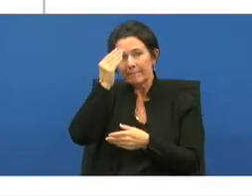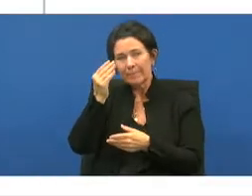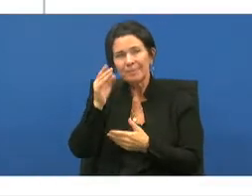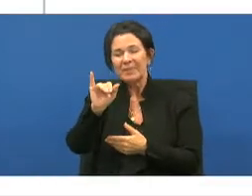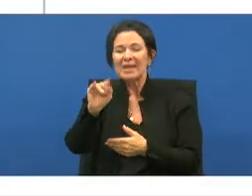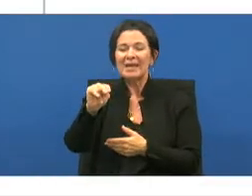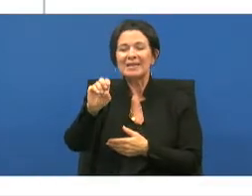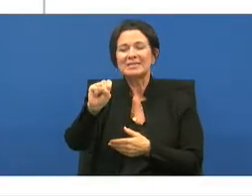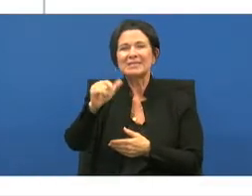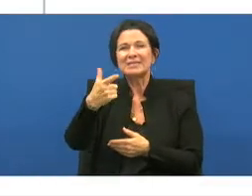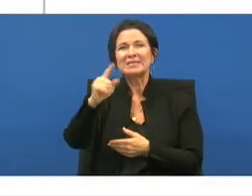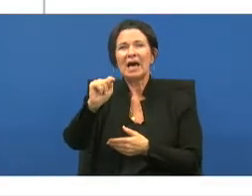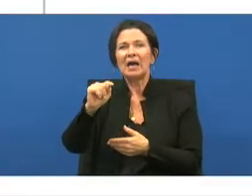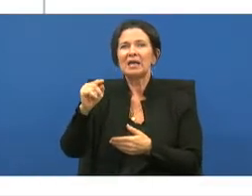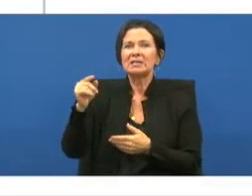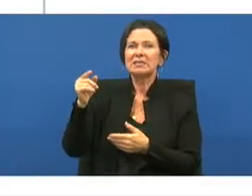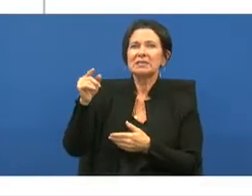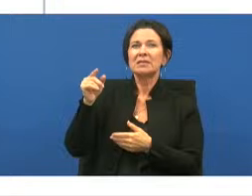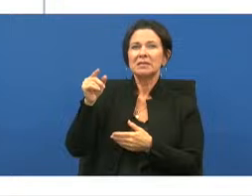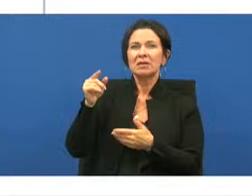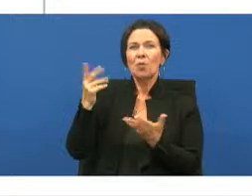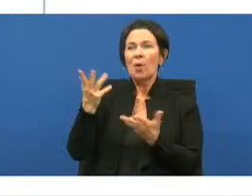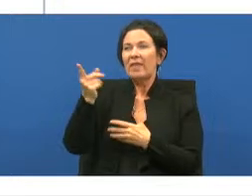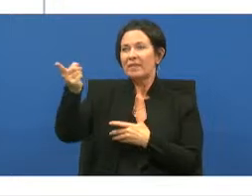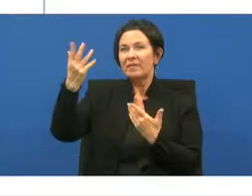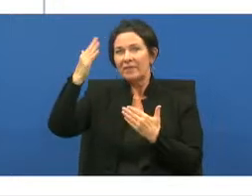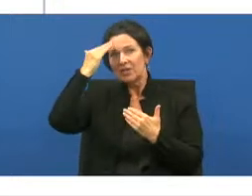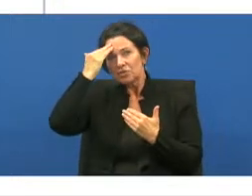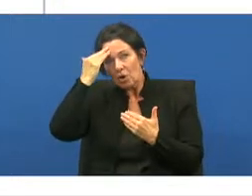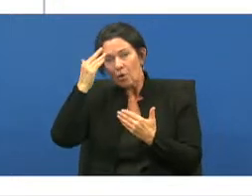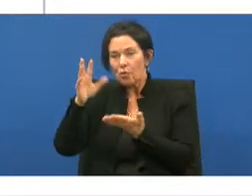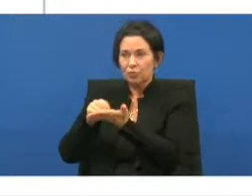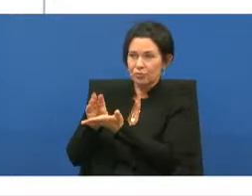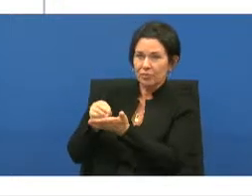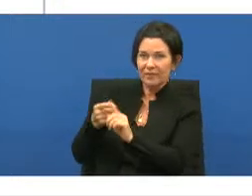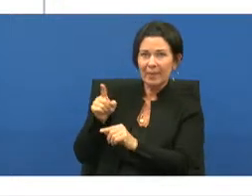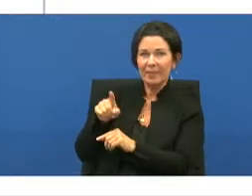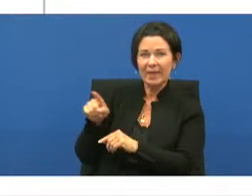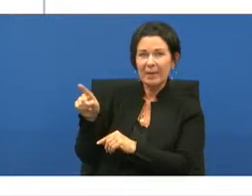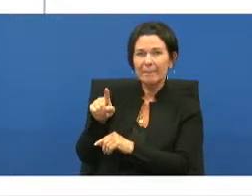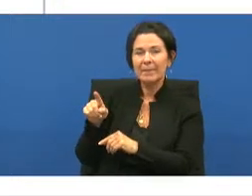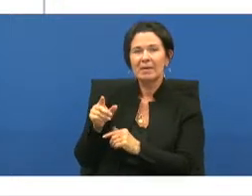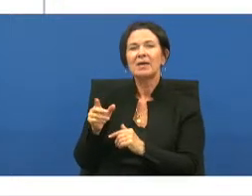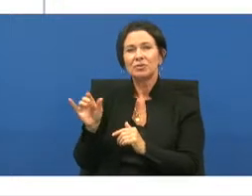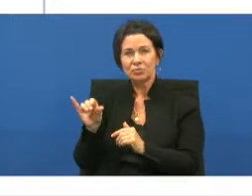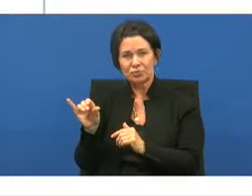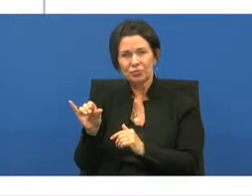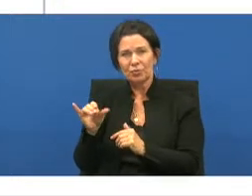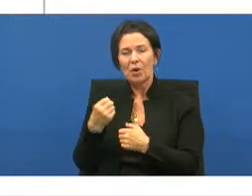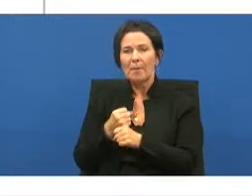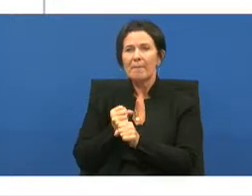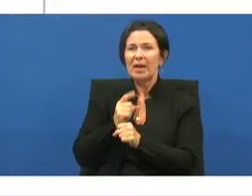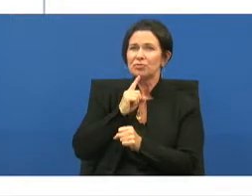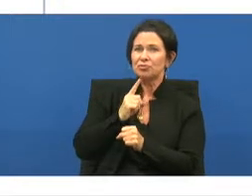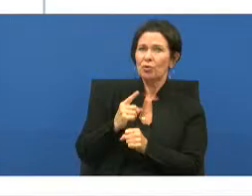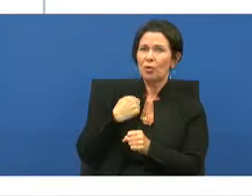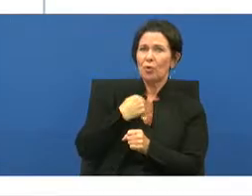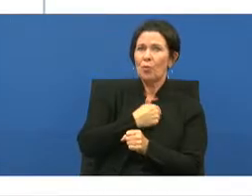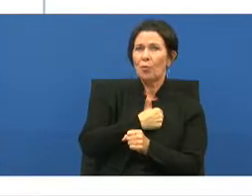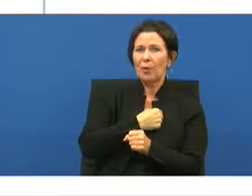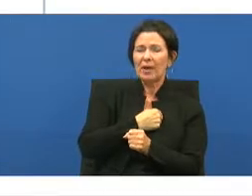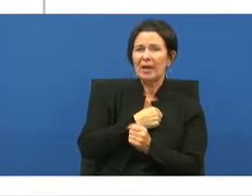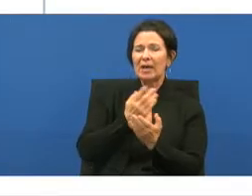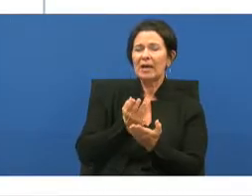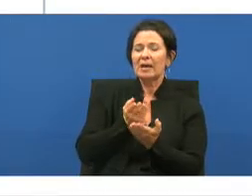program. But likewise, when we issue the request for qualifications and proposals, we want to make sure we're issuing it to a